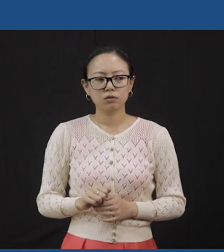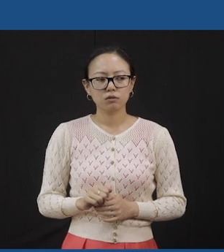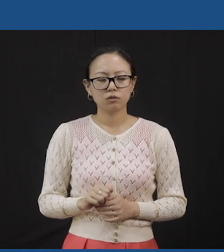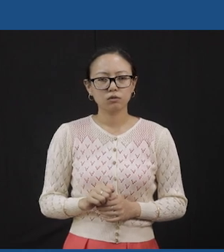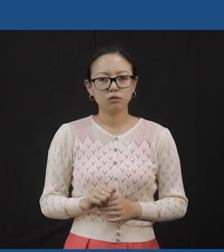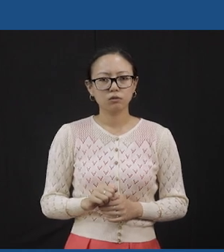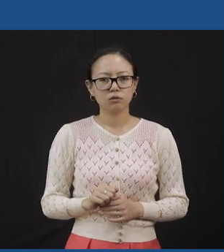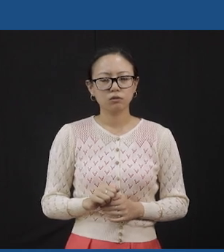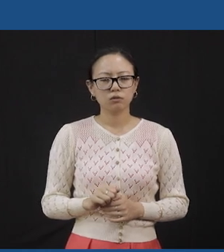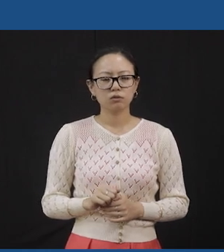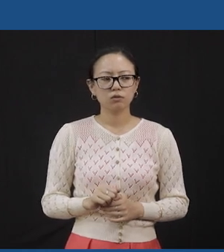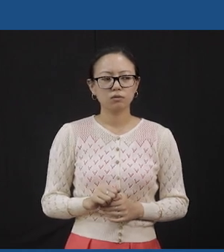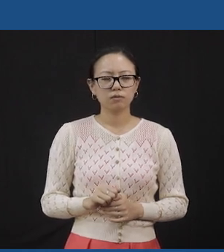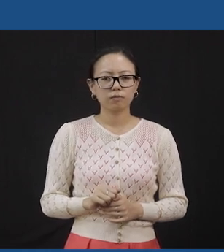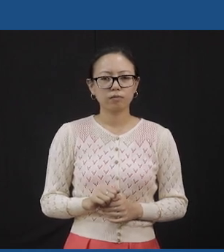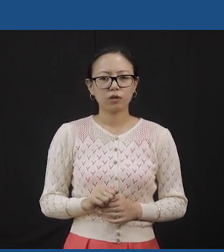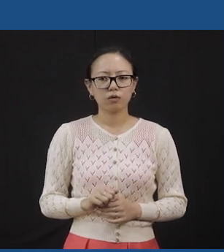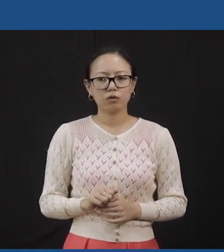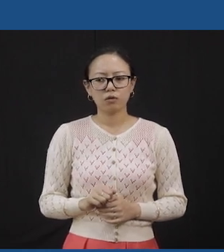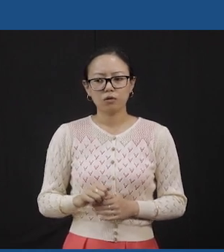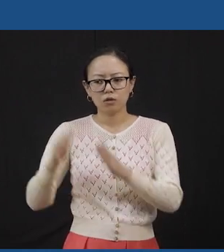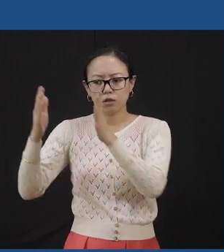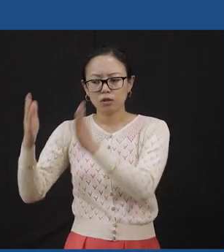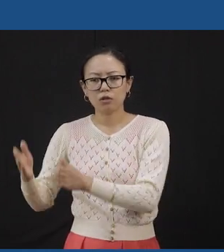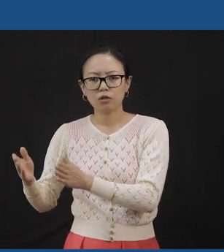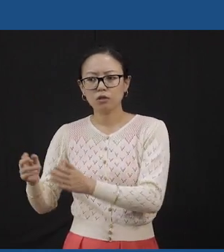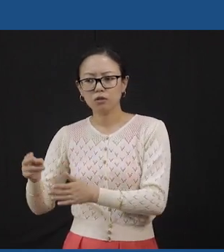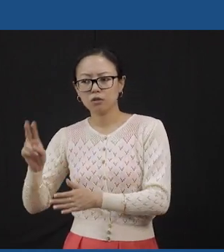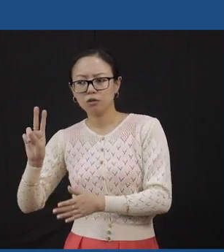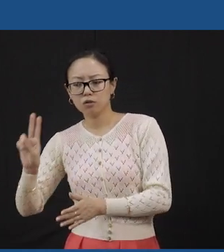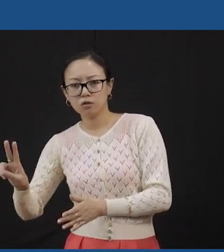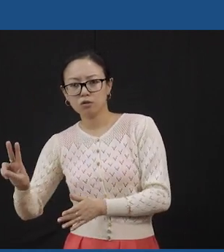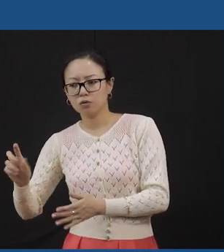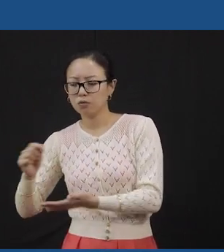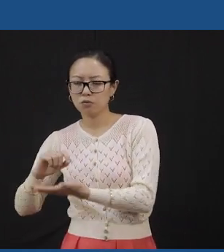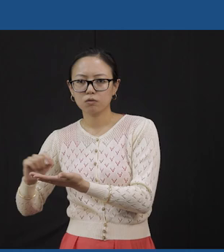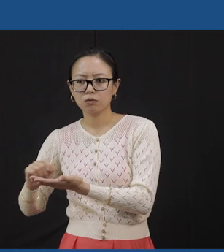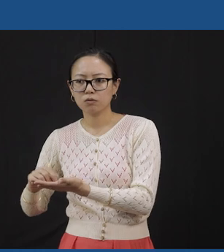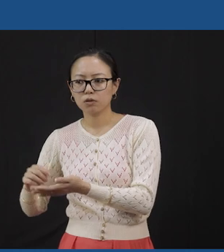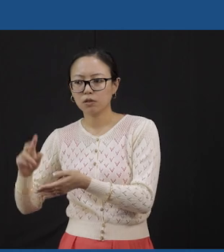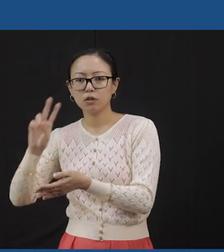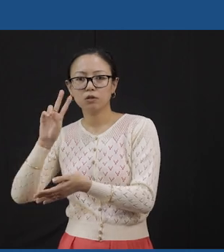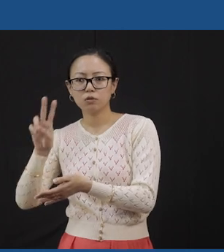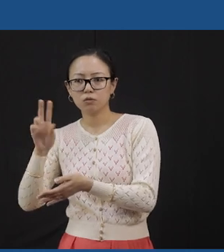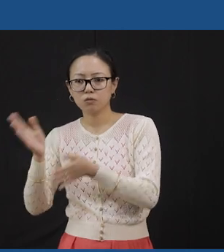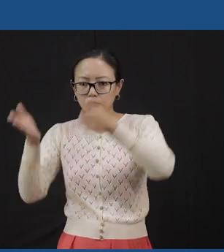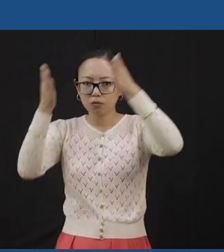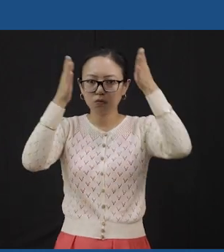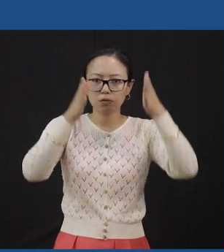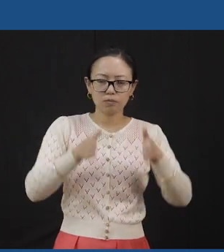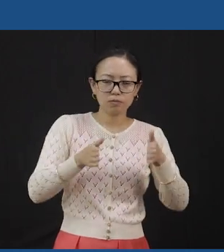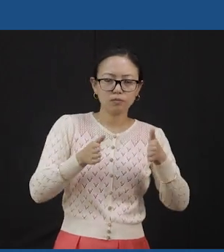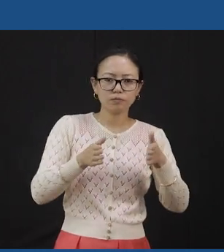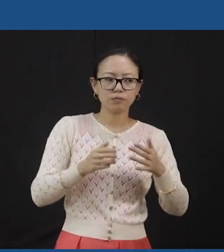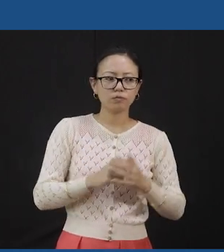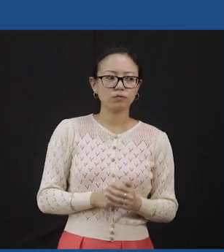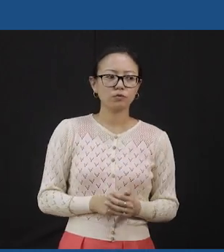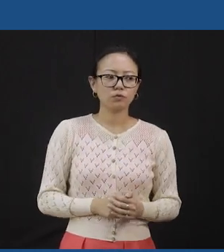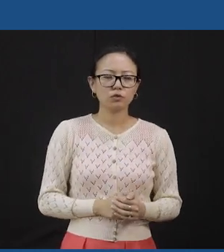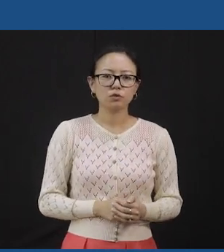17 plus 4 is 22. 2 you write in 1's place. 2 carry over to 10's place.